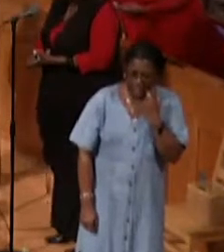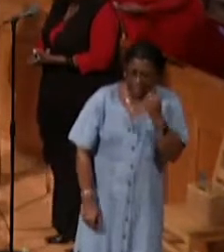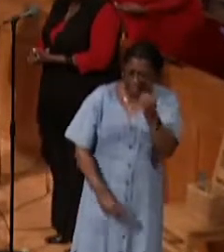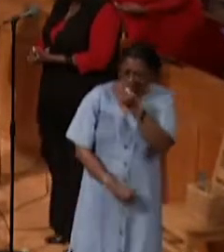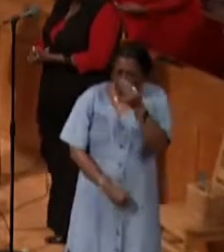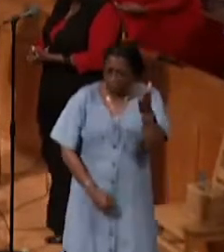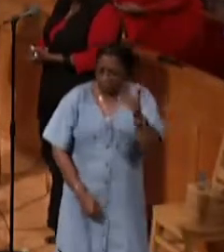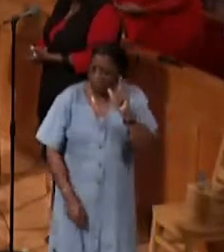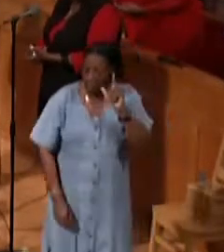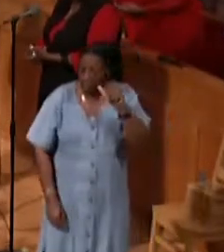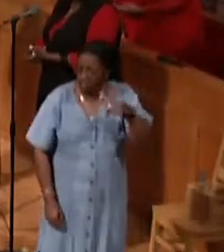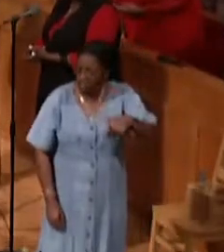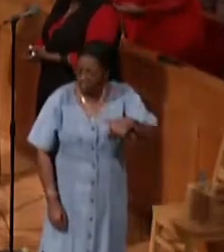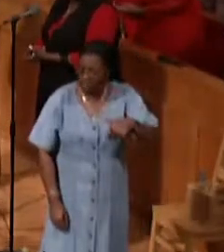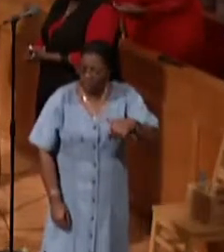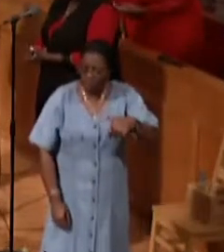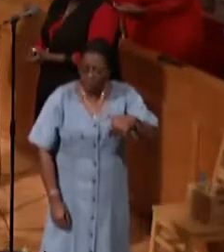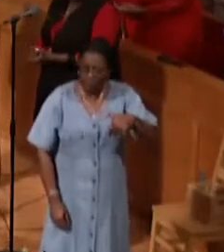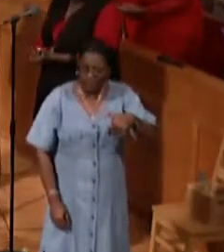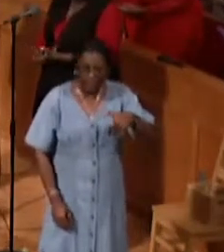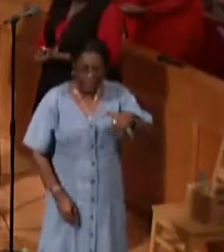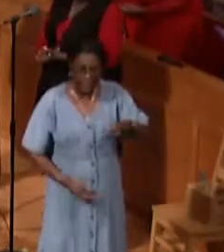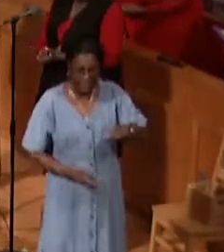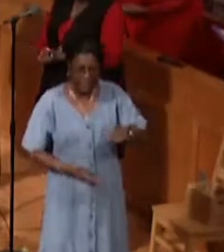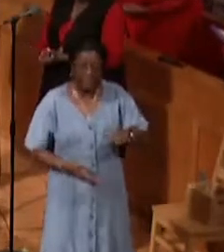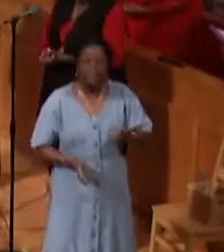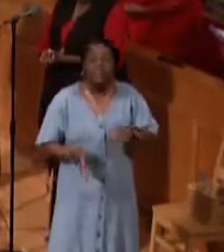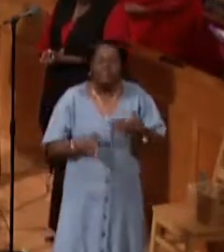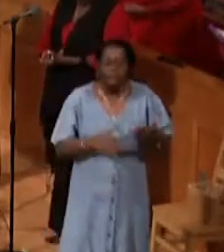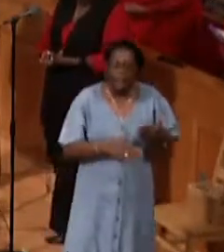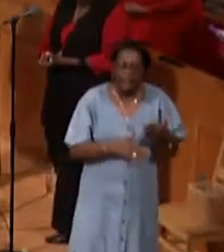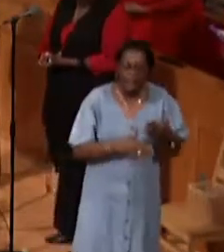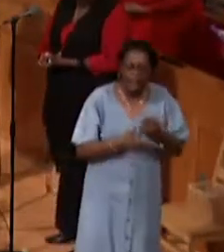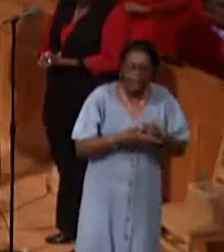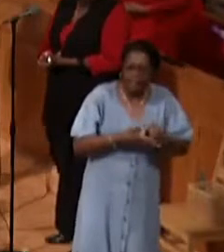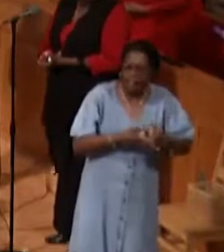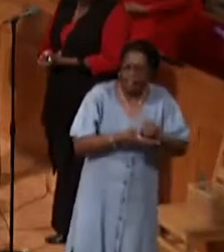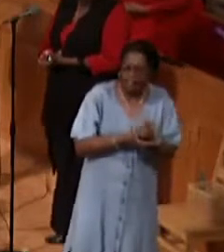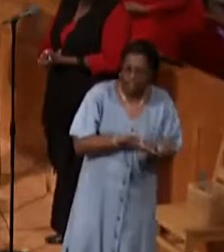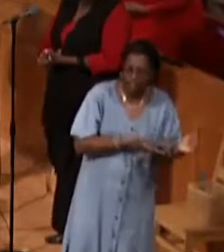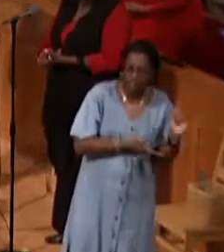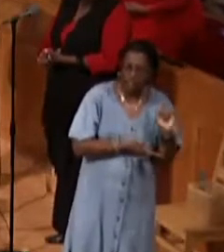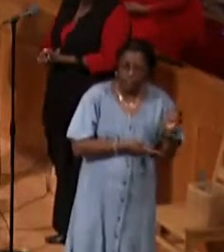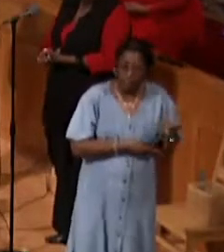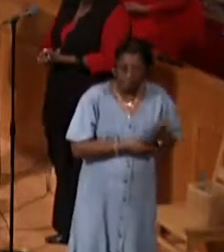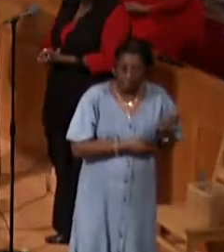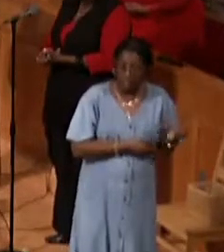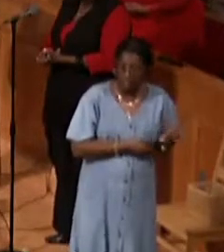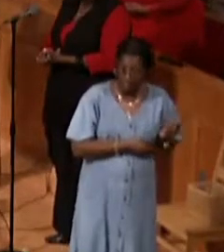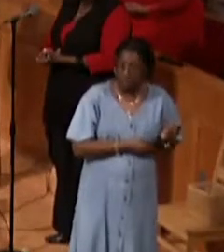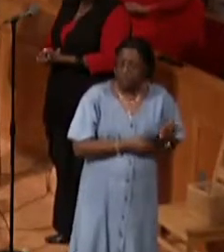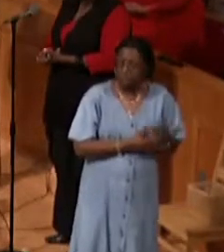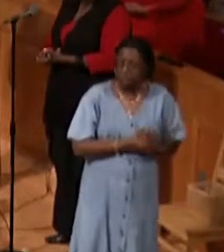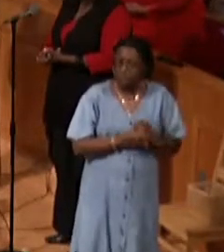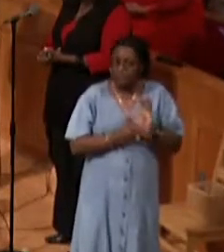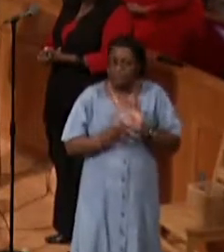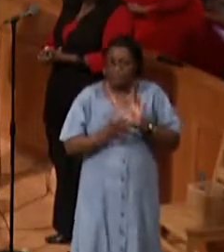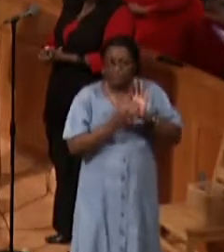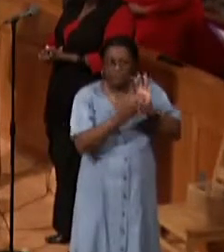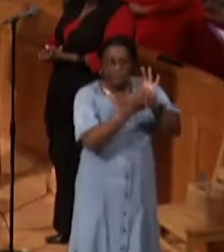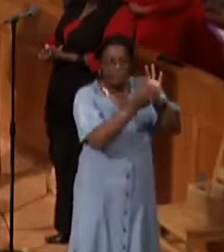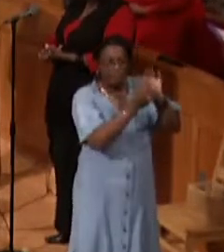he's here. She transitioned on Thursday. On Thursday, she went to be with the Lord on